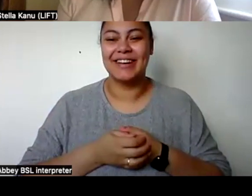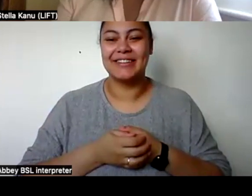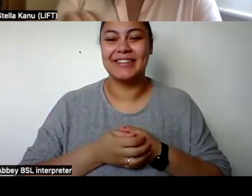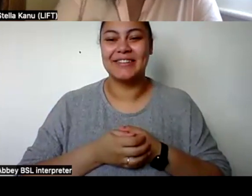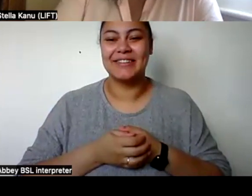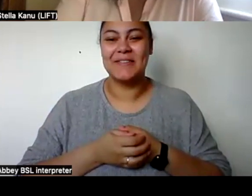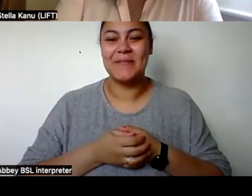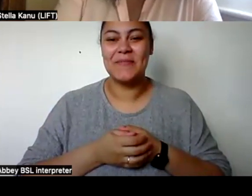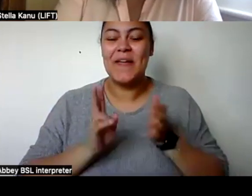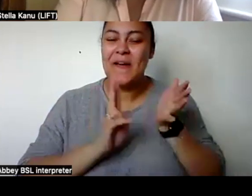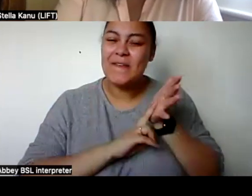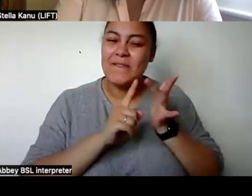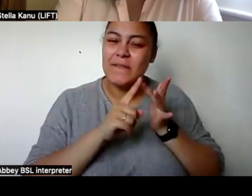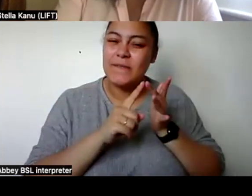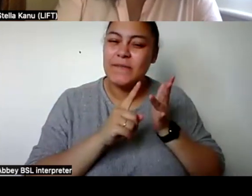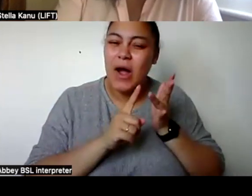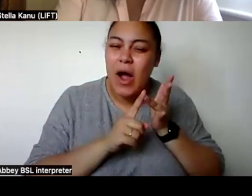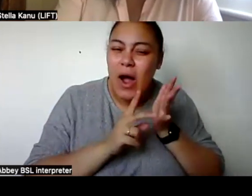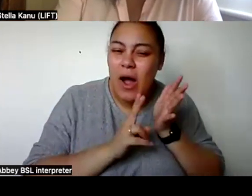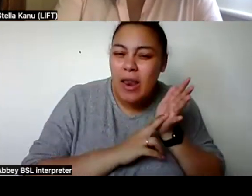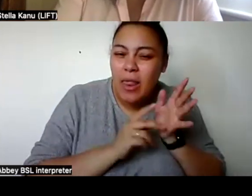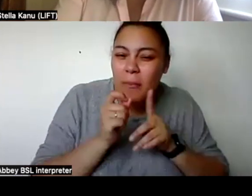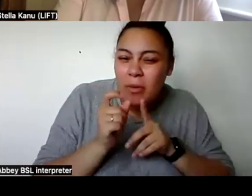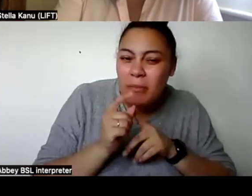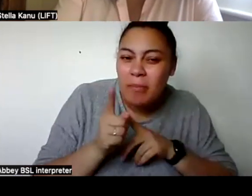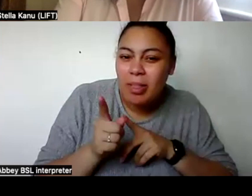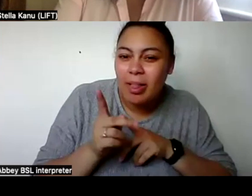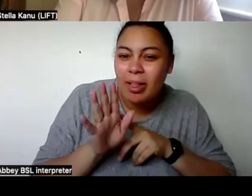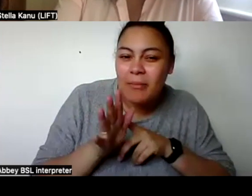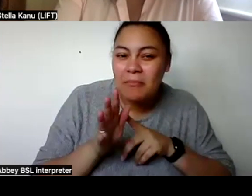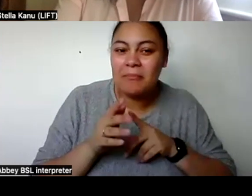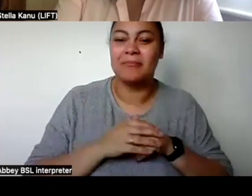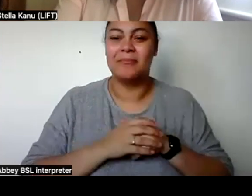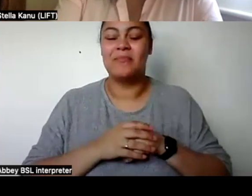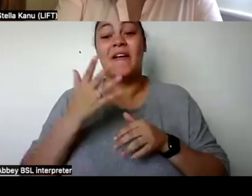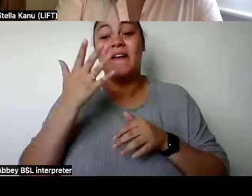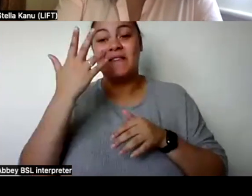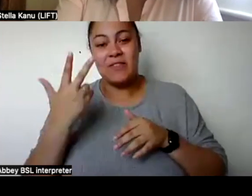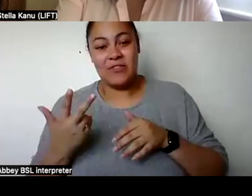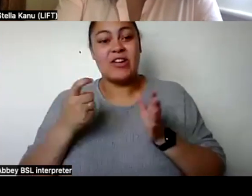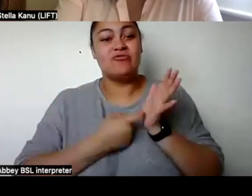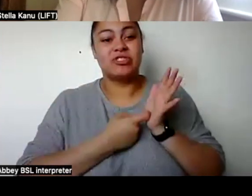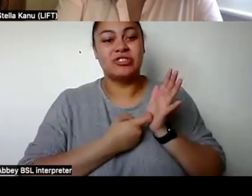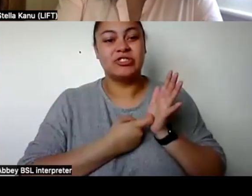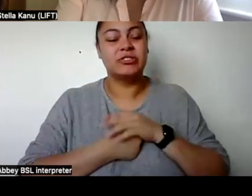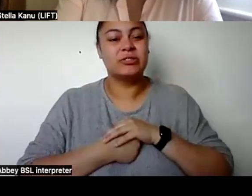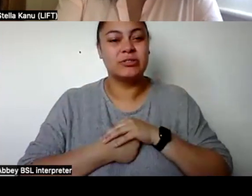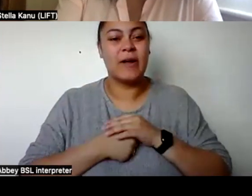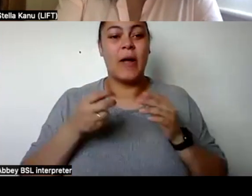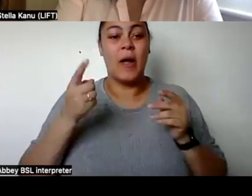they violet? That's a very beautiful colour. I'm Richard Watts. I'm a 53-year-old white man. I'm